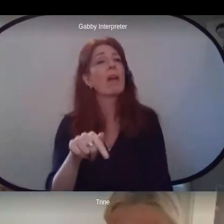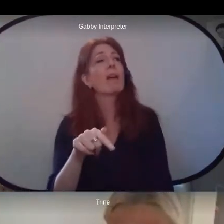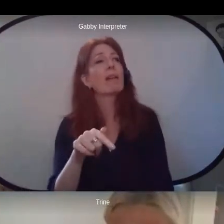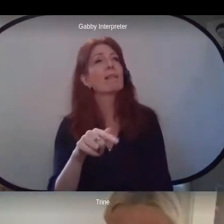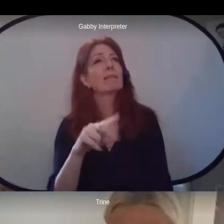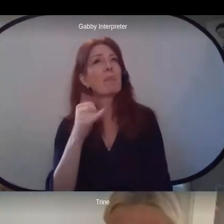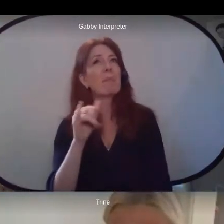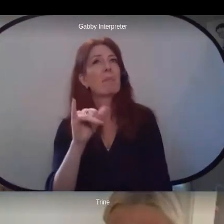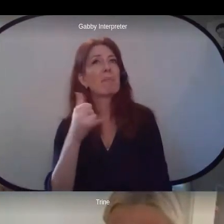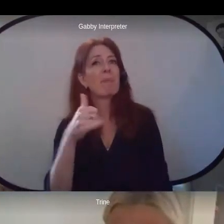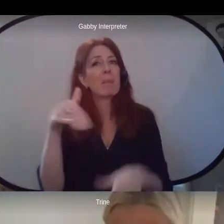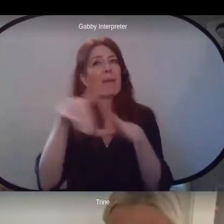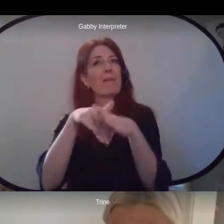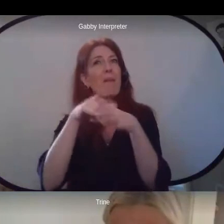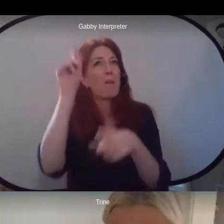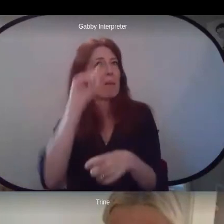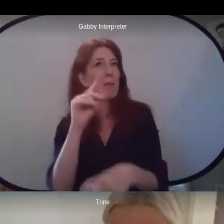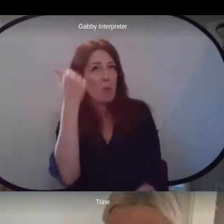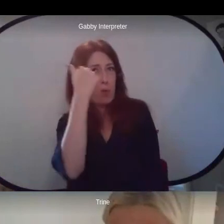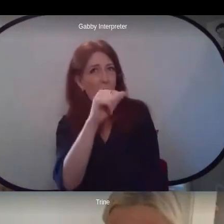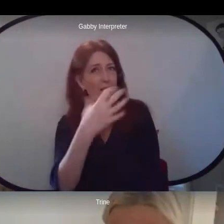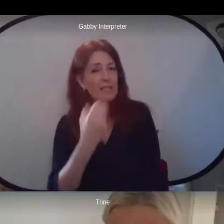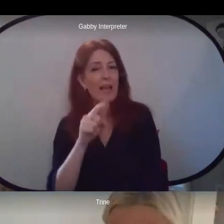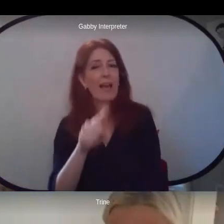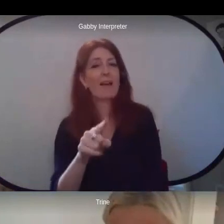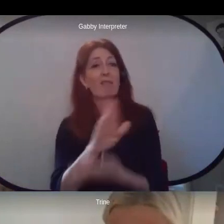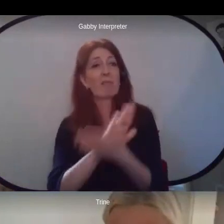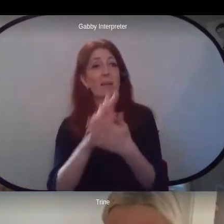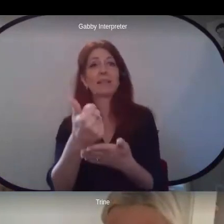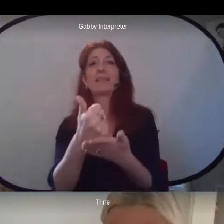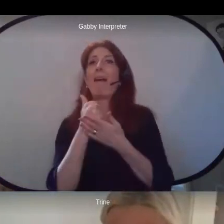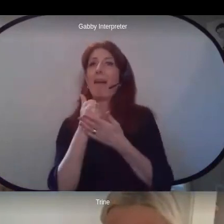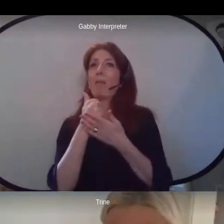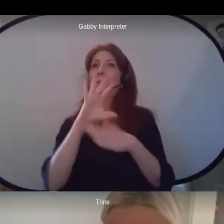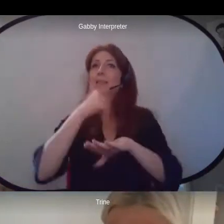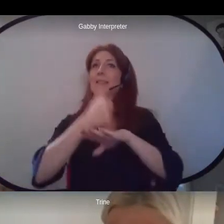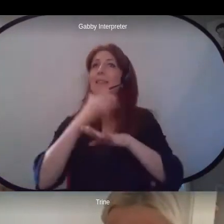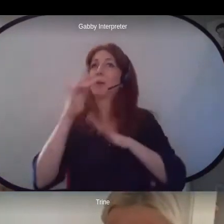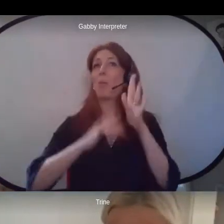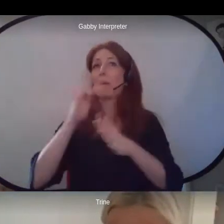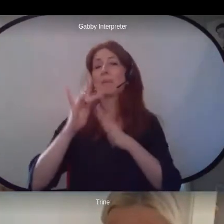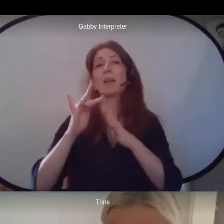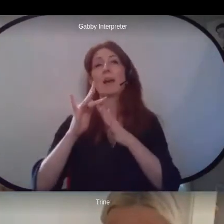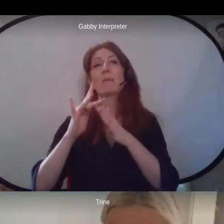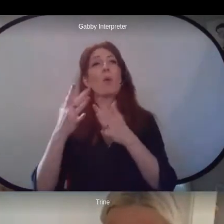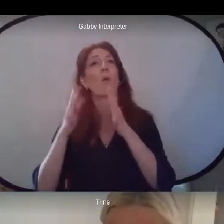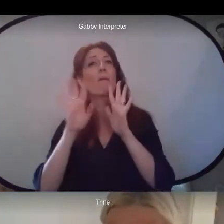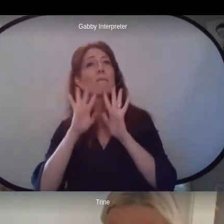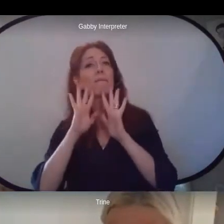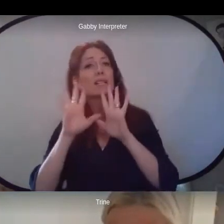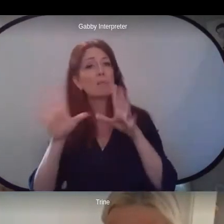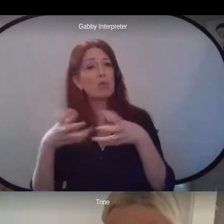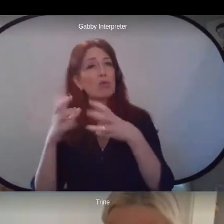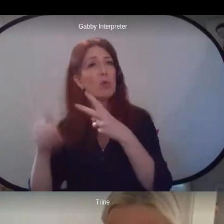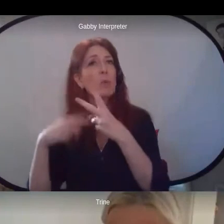that sort of little bit of knowledge to set up your own website, or even sort of even simple things like Facebook groups and Instagram